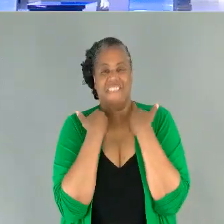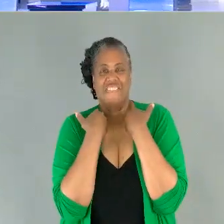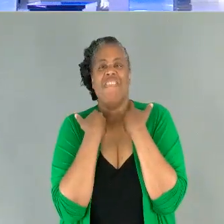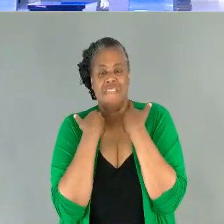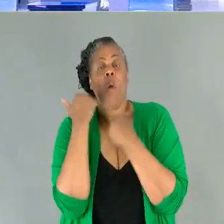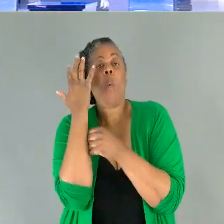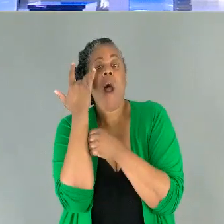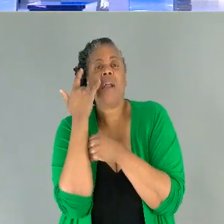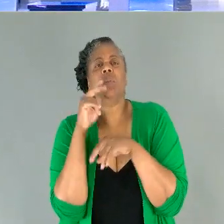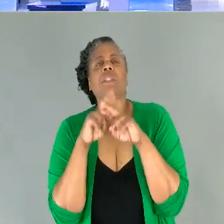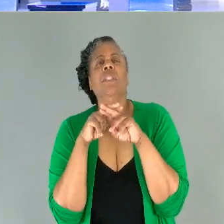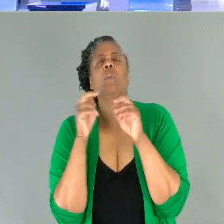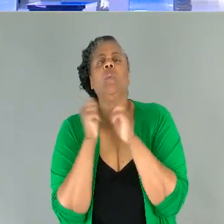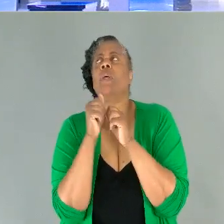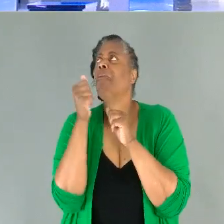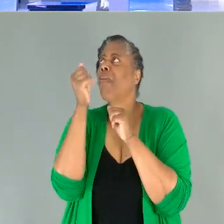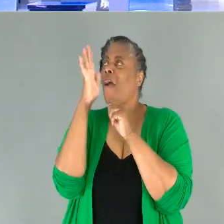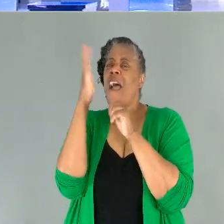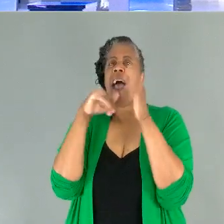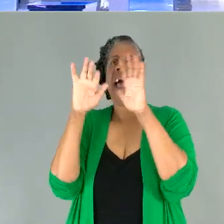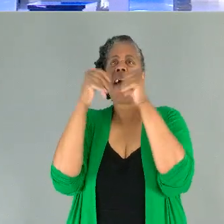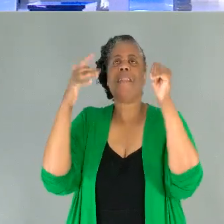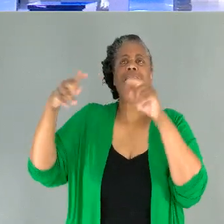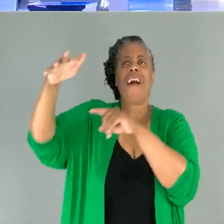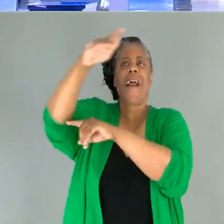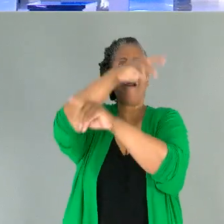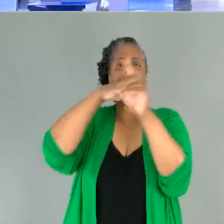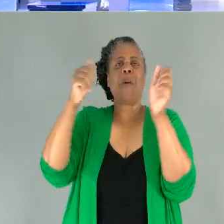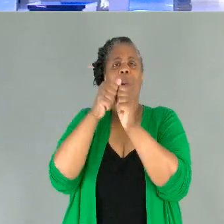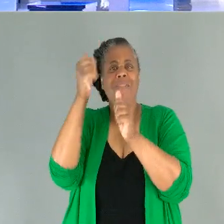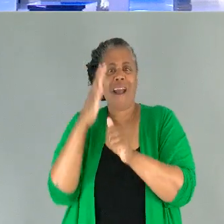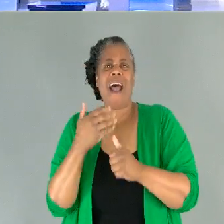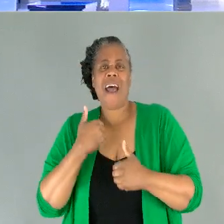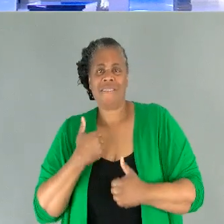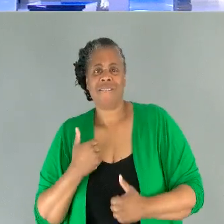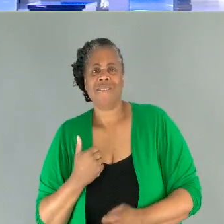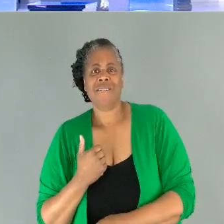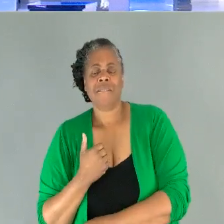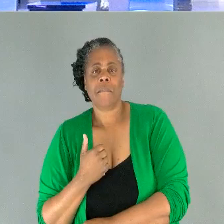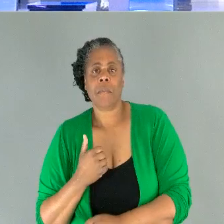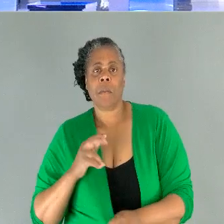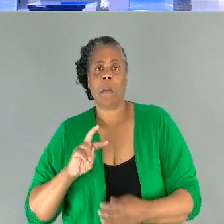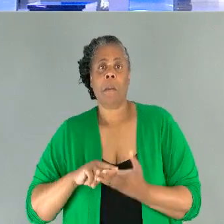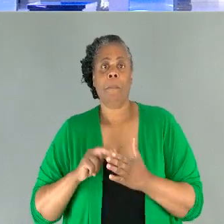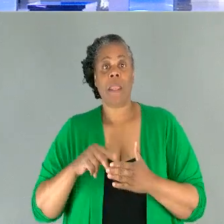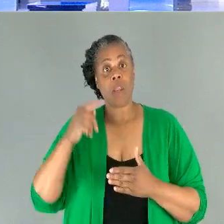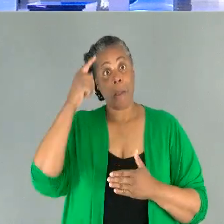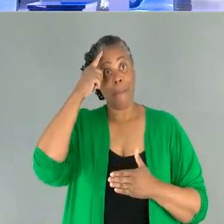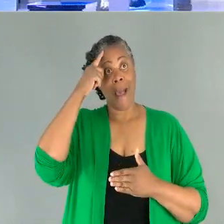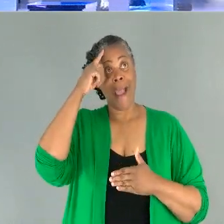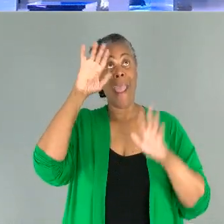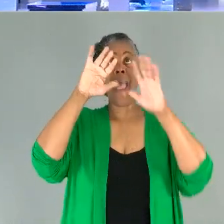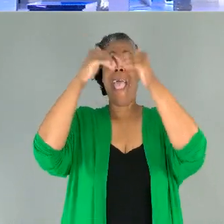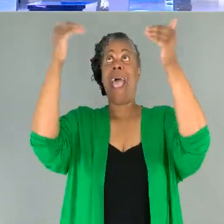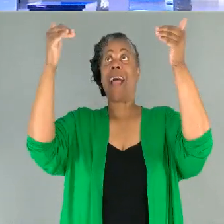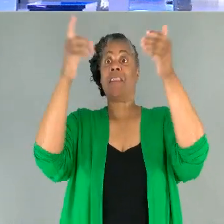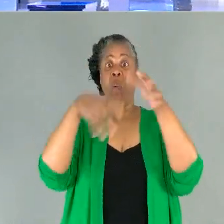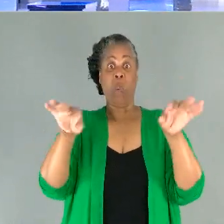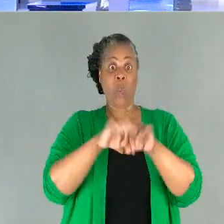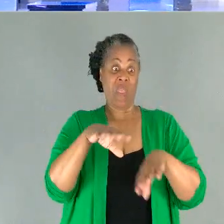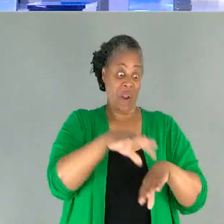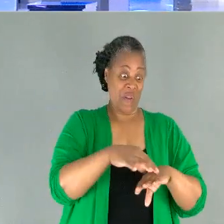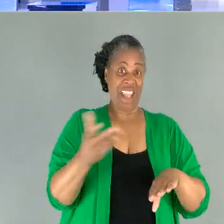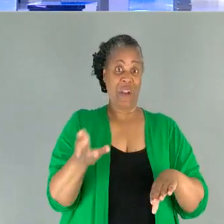are seated in heavenly places. But don't be so heavenly minded that you're no earthly